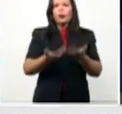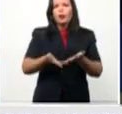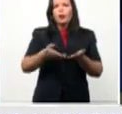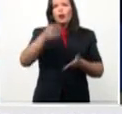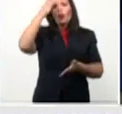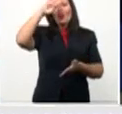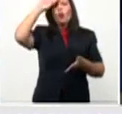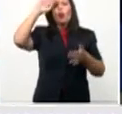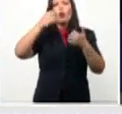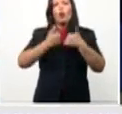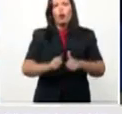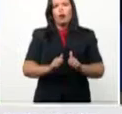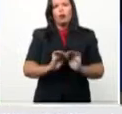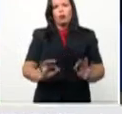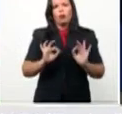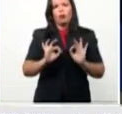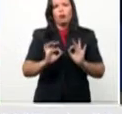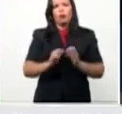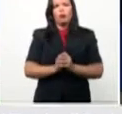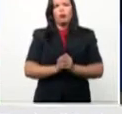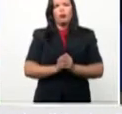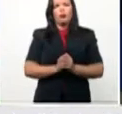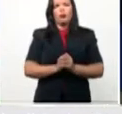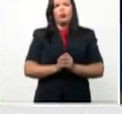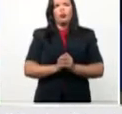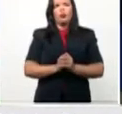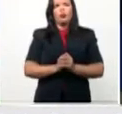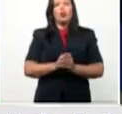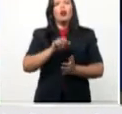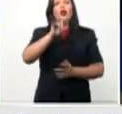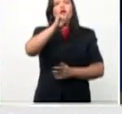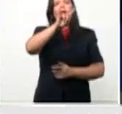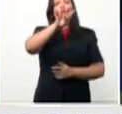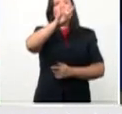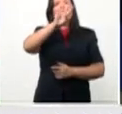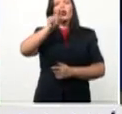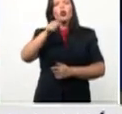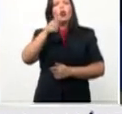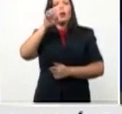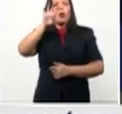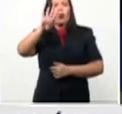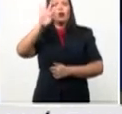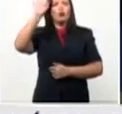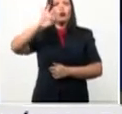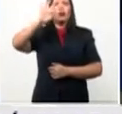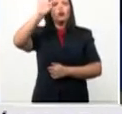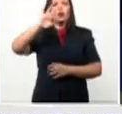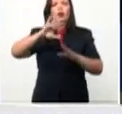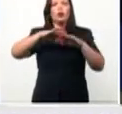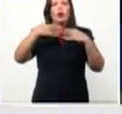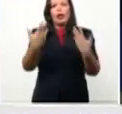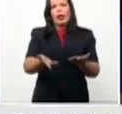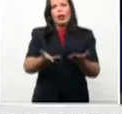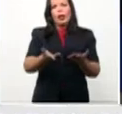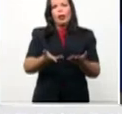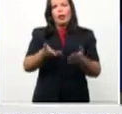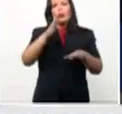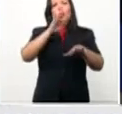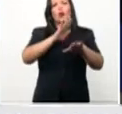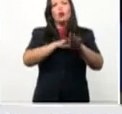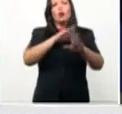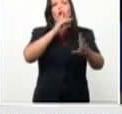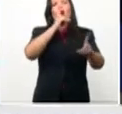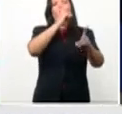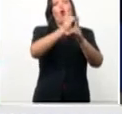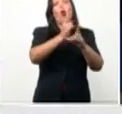2,191 people with COVID-19. Of the 18 cases confirmed yesterday, all are Cuban. Out of them, 17,